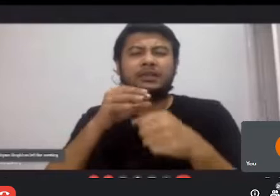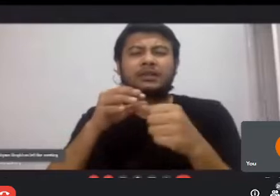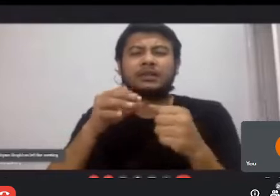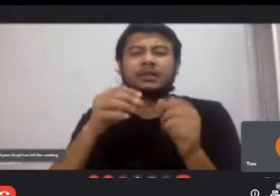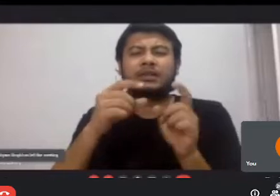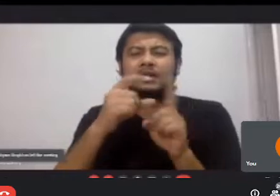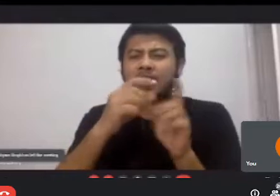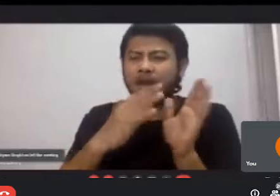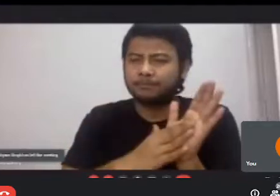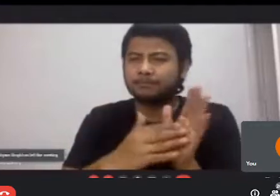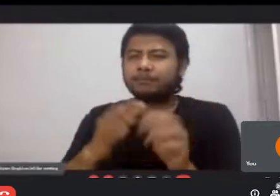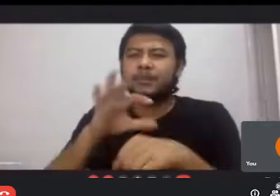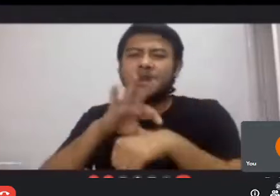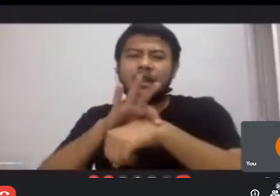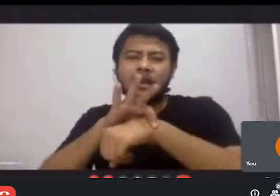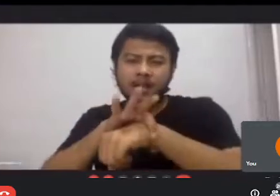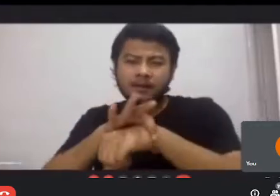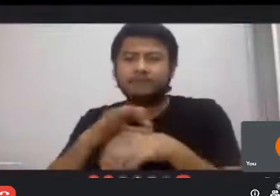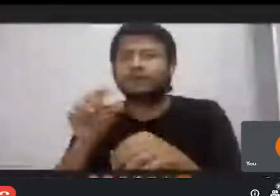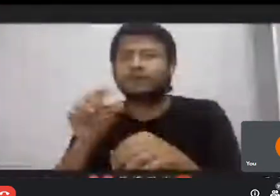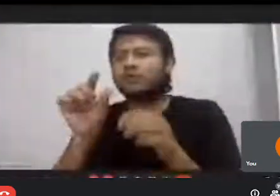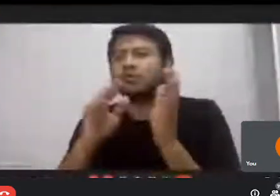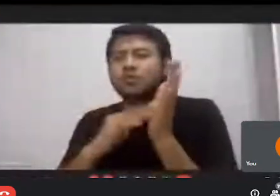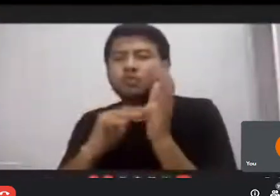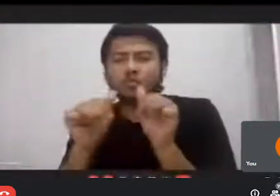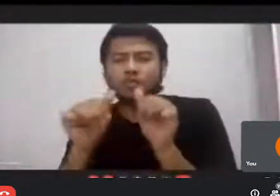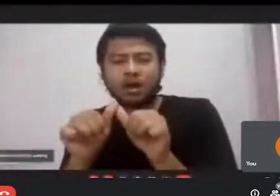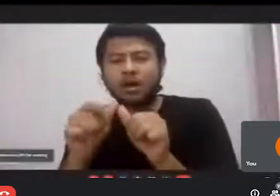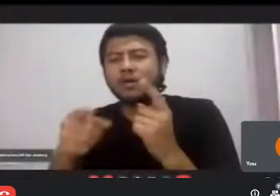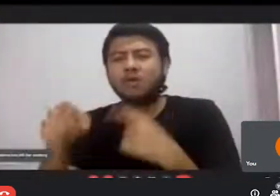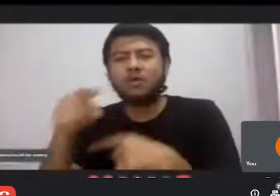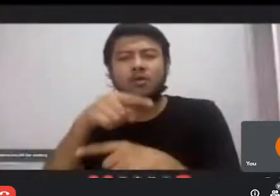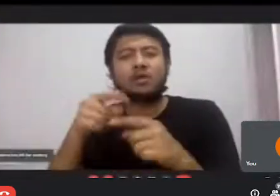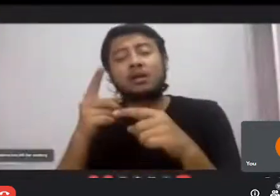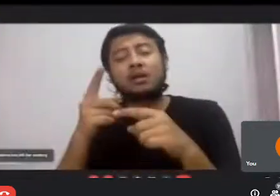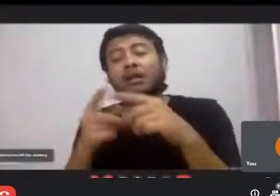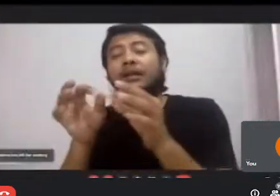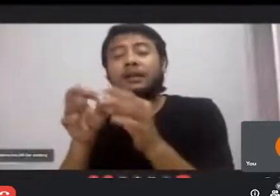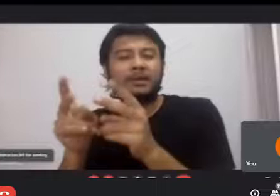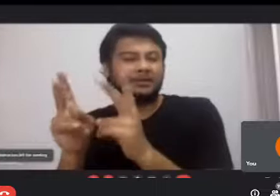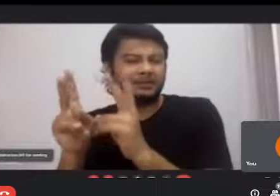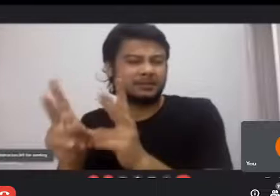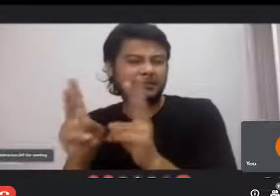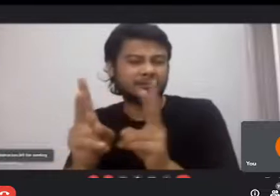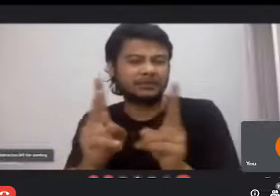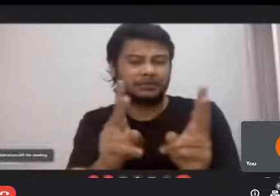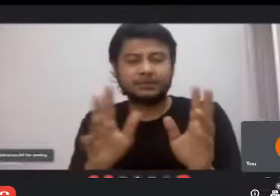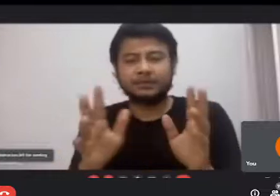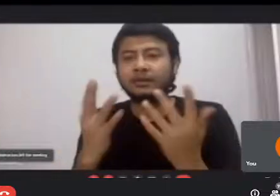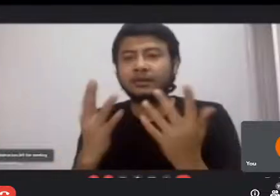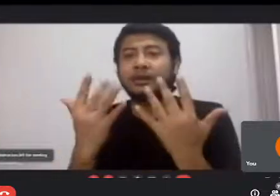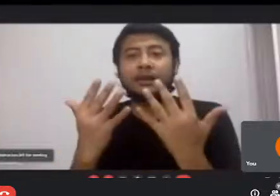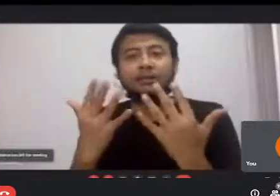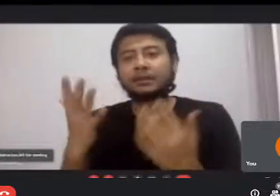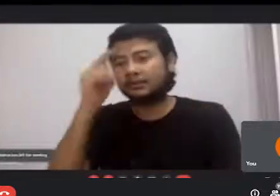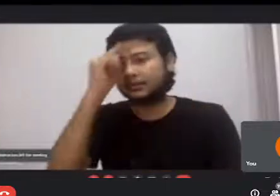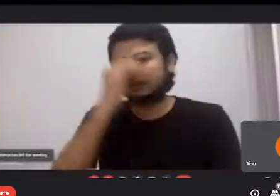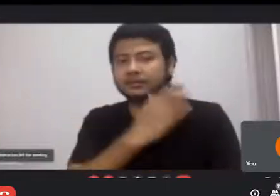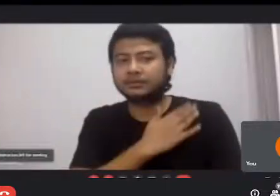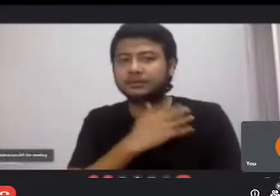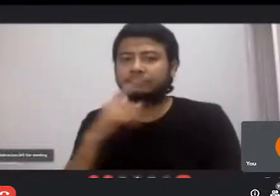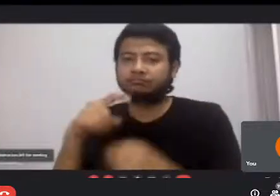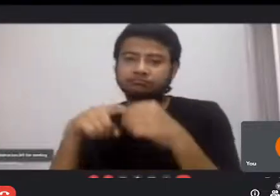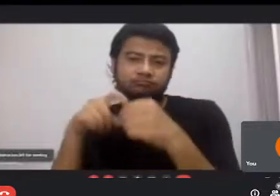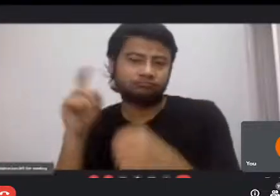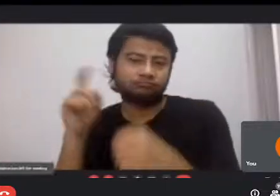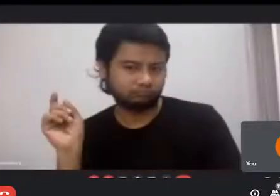the interpreters to manage, and in about 10 minutes I will have to log off. But thank you very